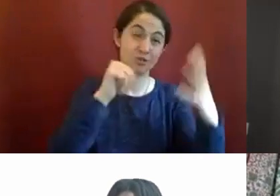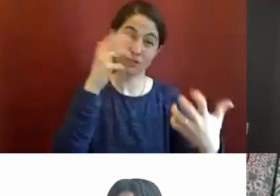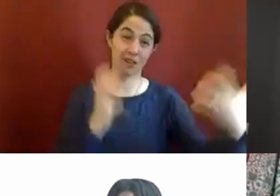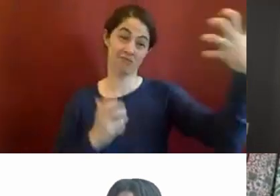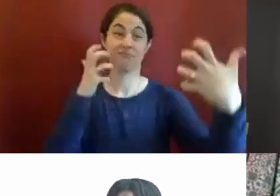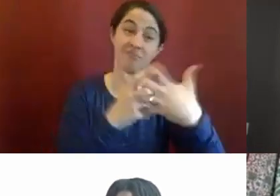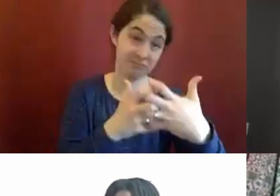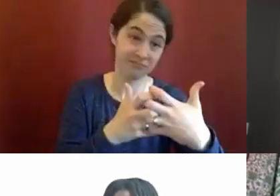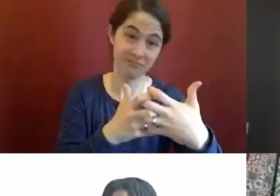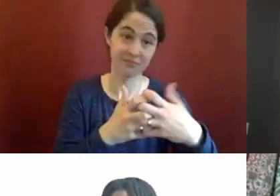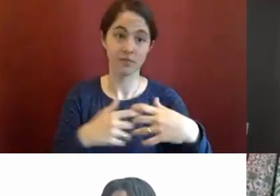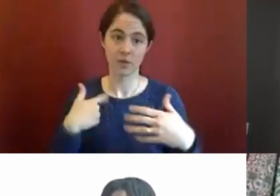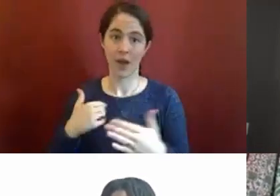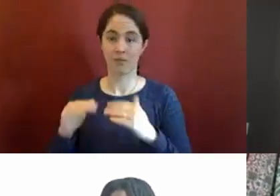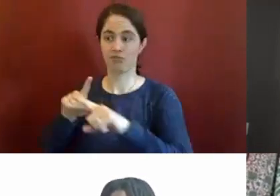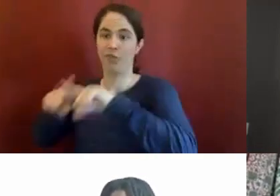Yeah.